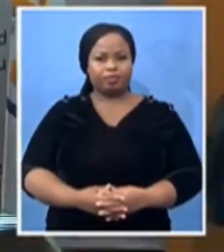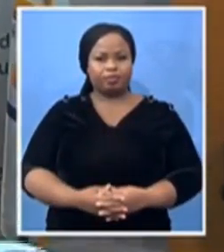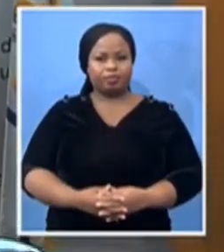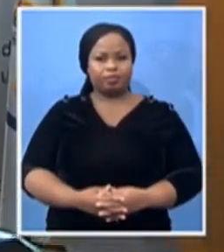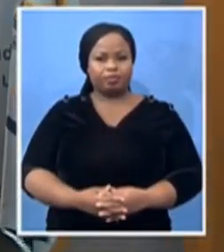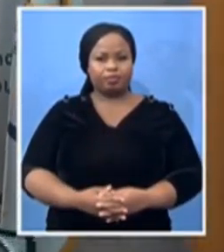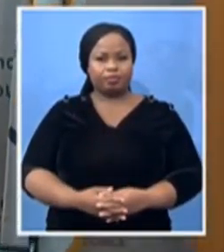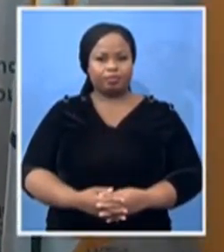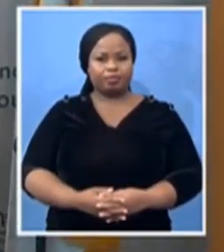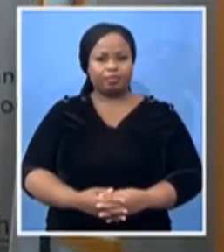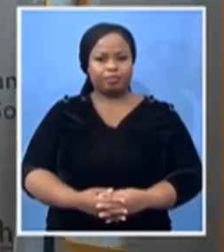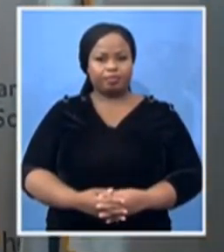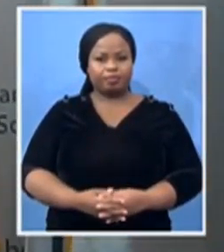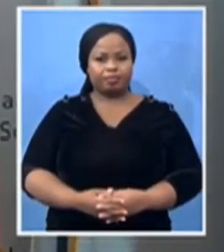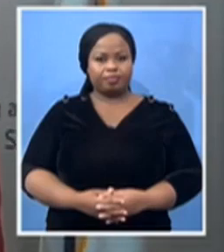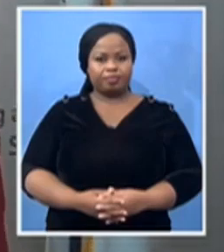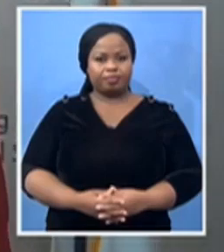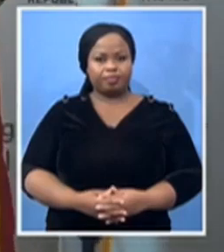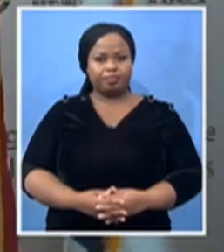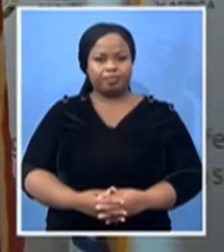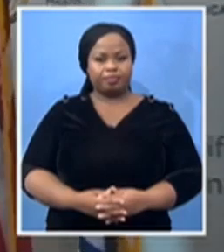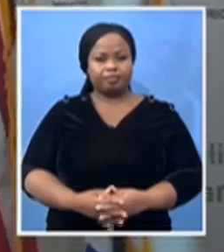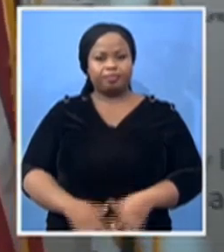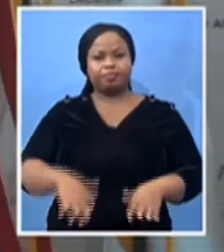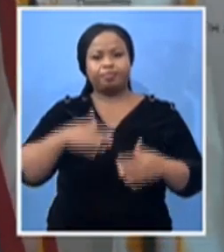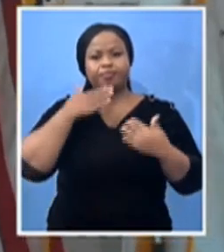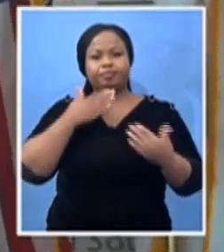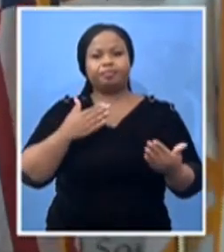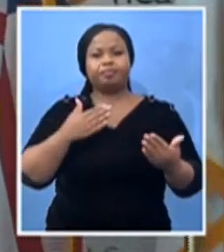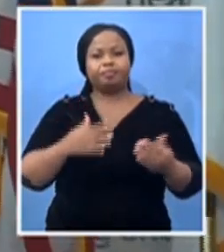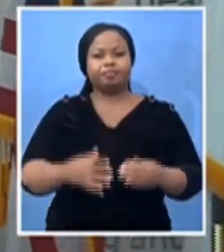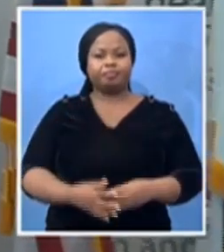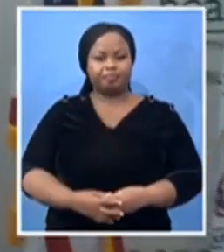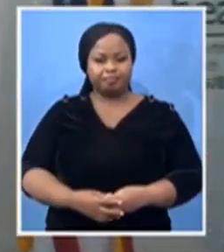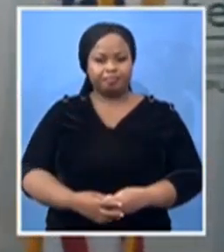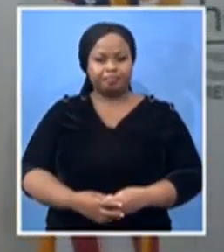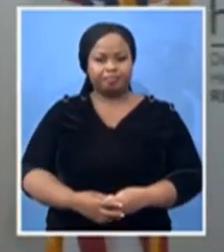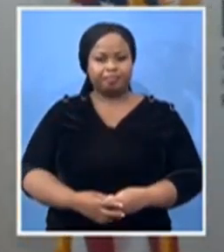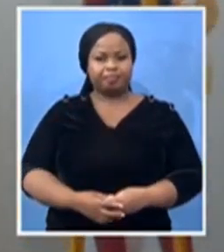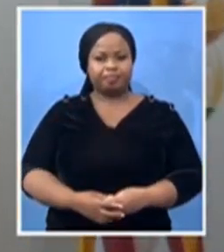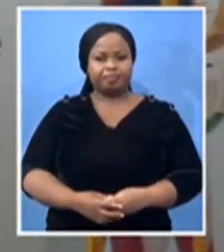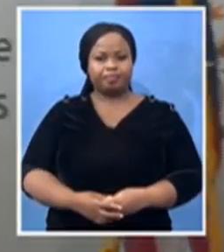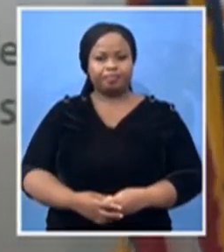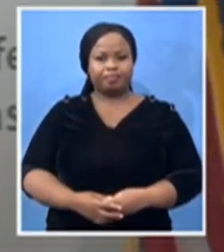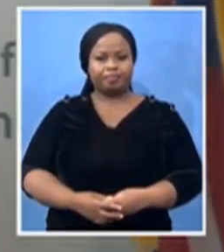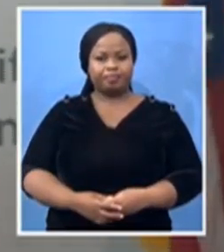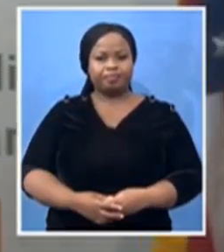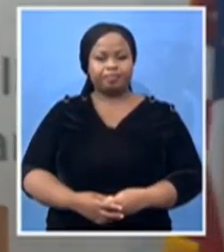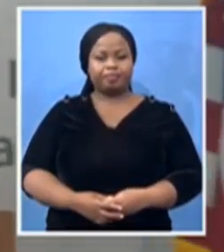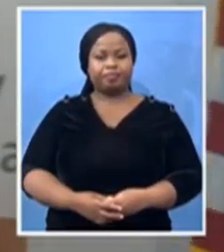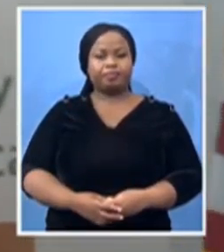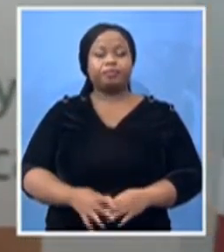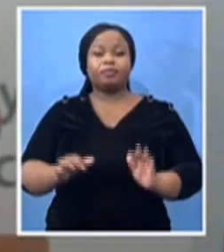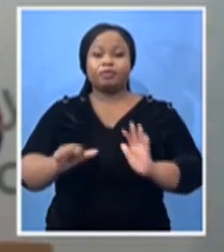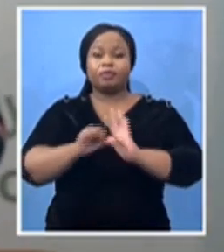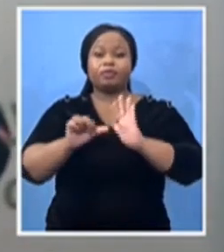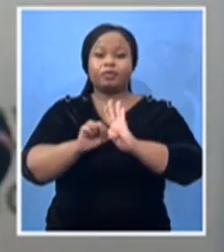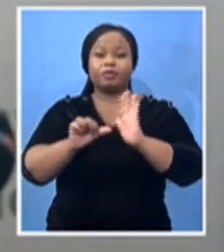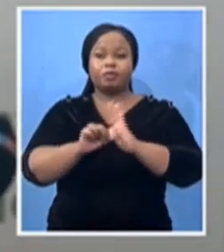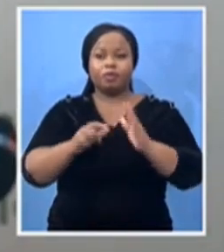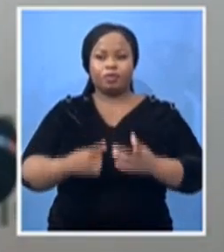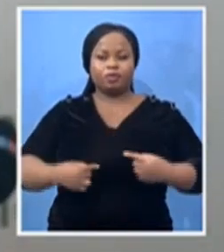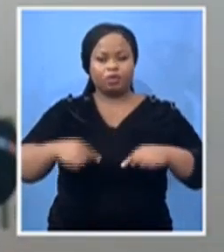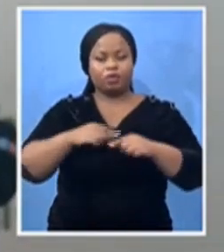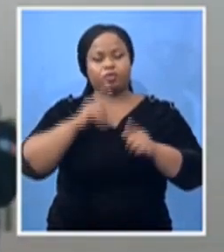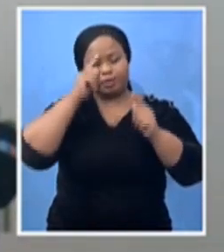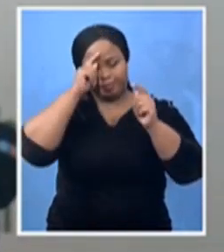Thank you for your indulgence. It's really important for us to acknowledge the importance